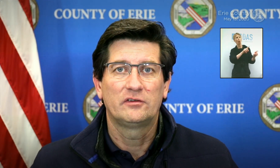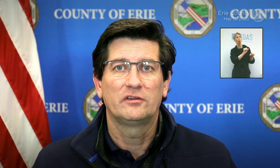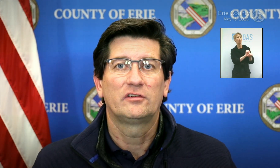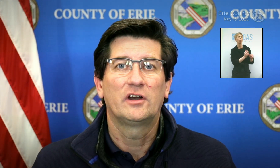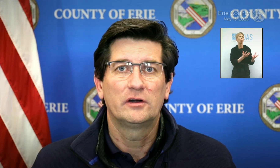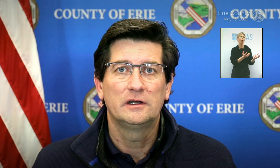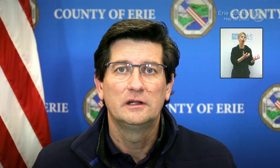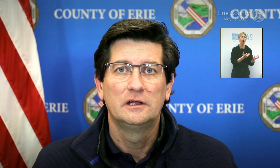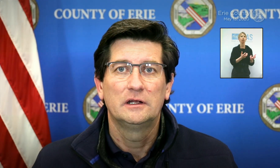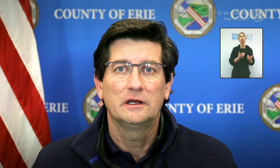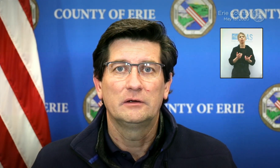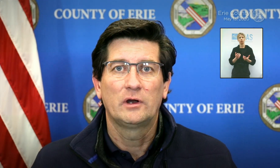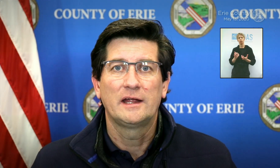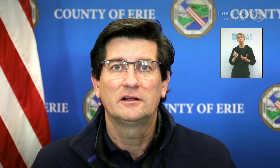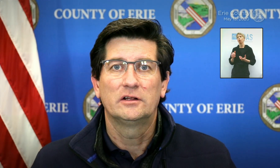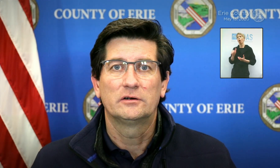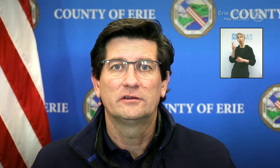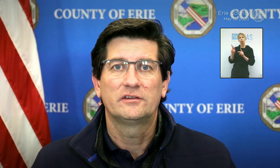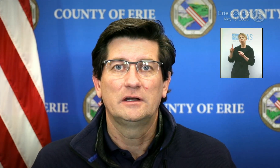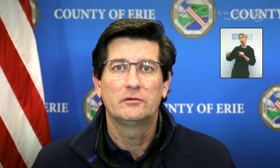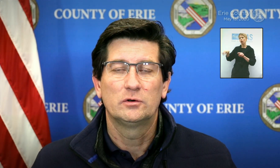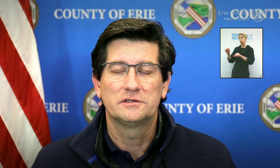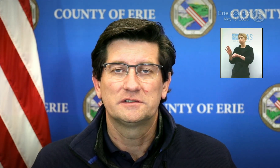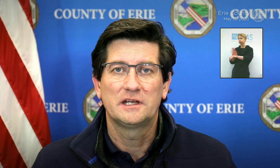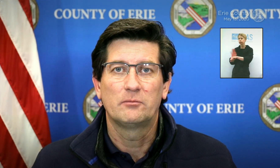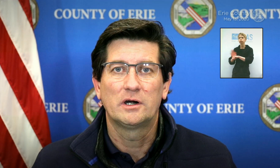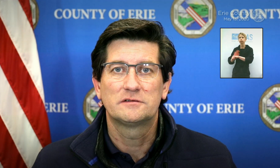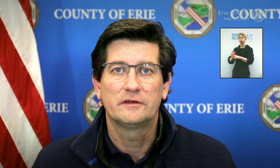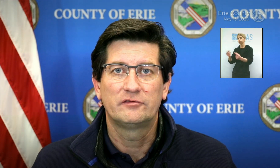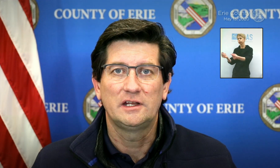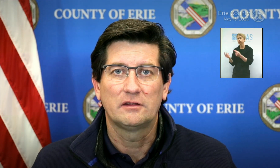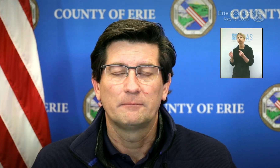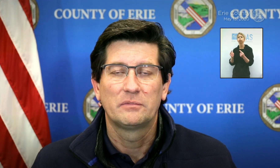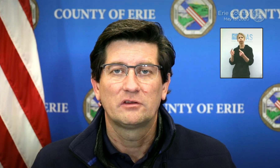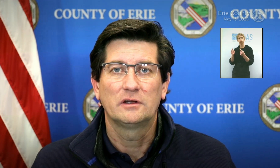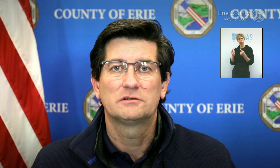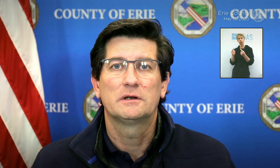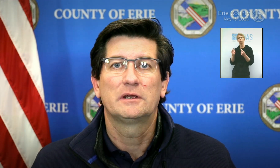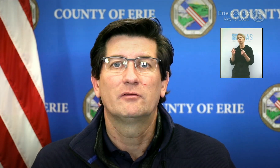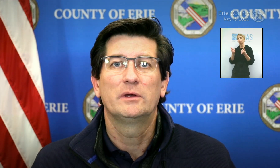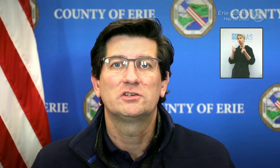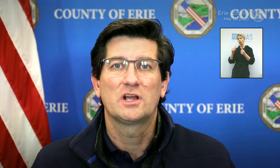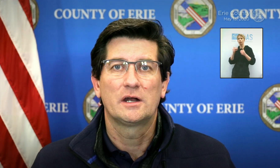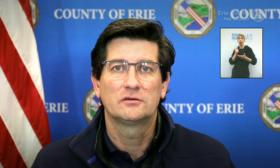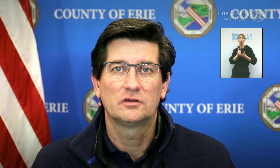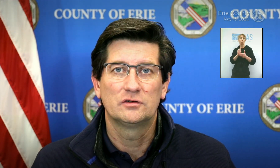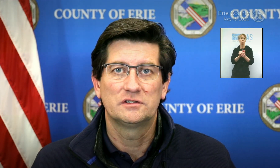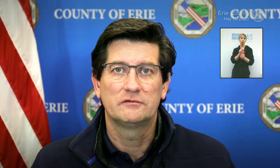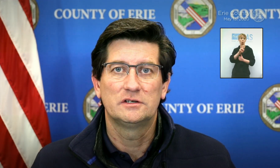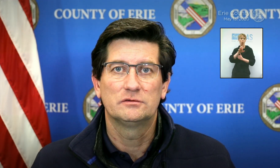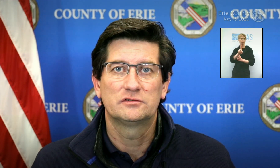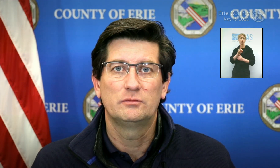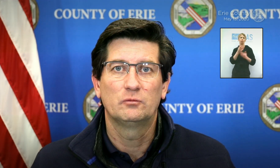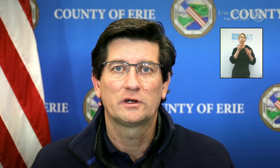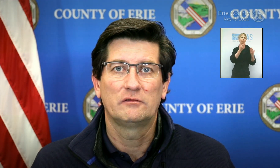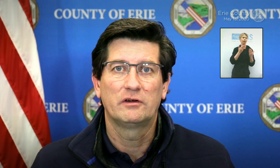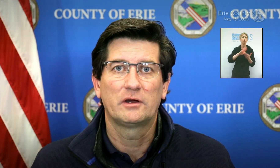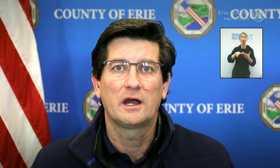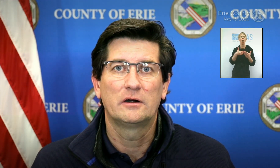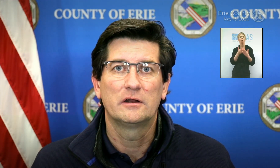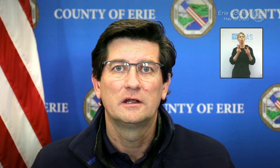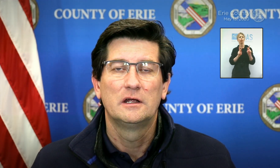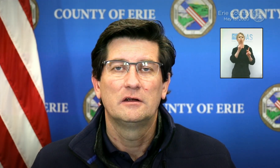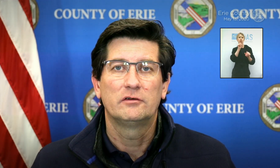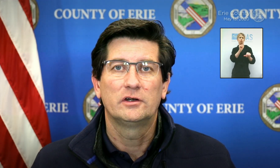nonstop since this started when I declared the state of emergency on March 15th. So I just want to give a big shout out to those individuals who've been working